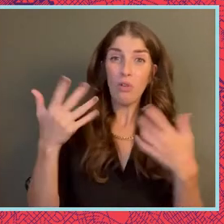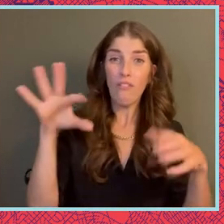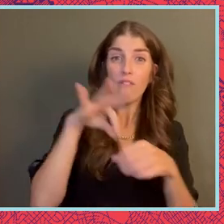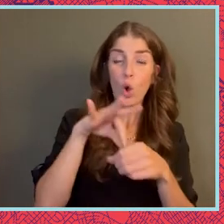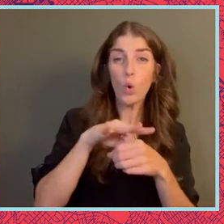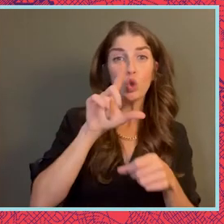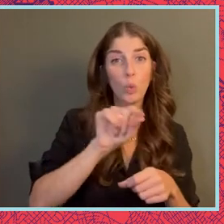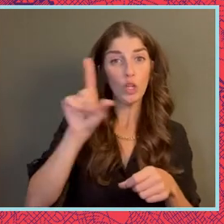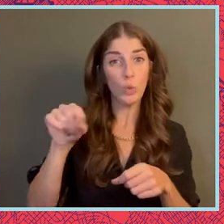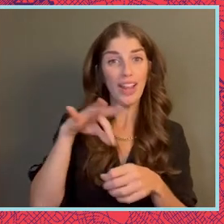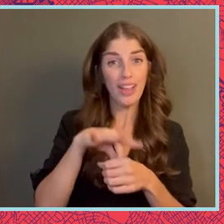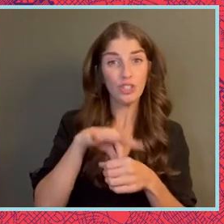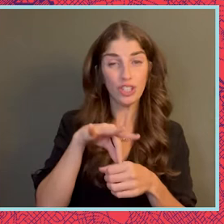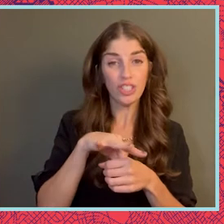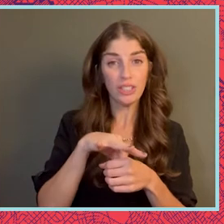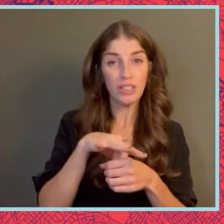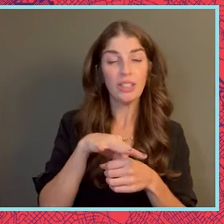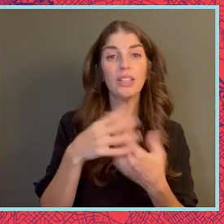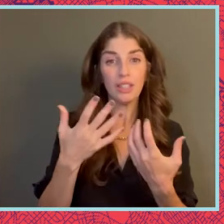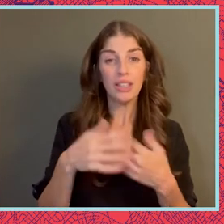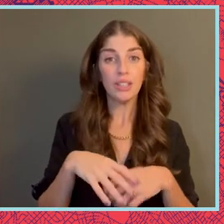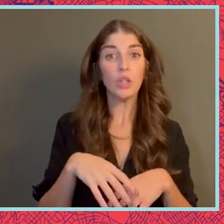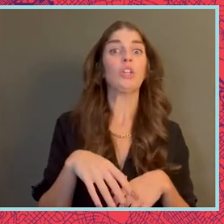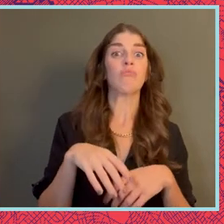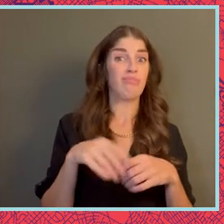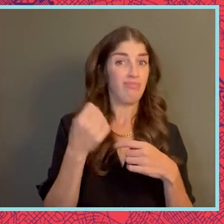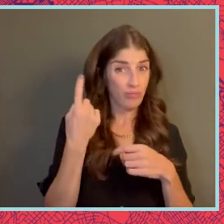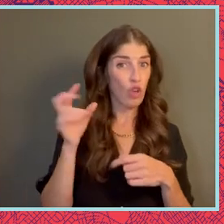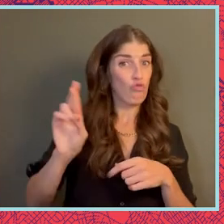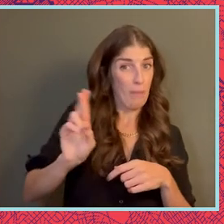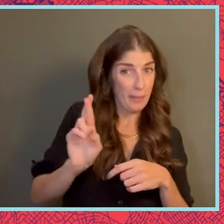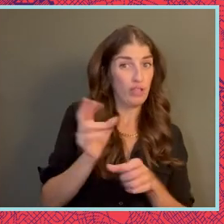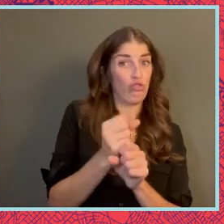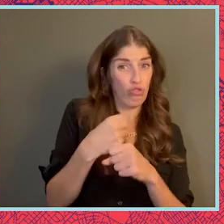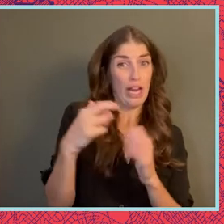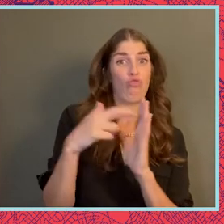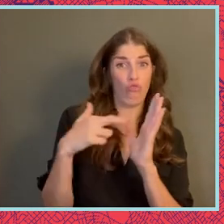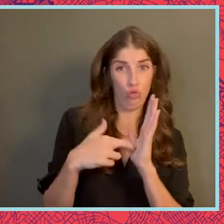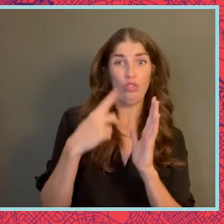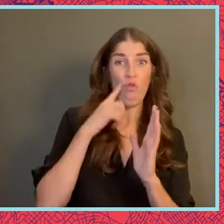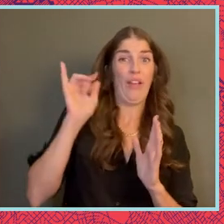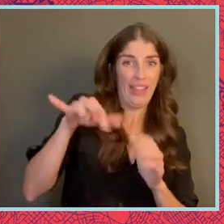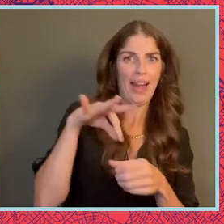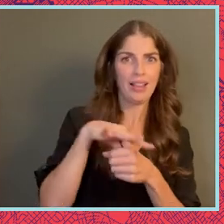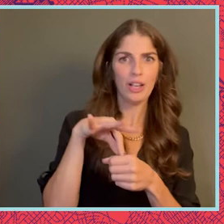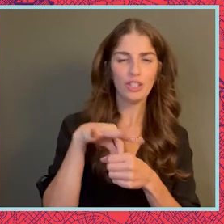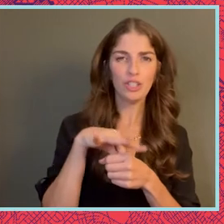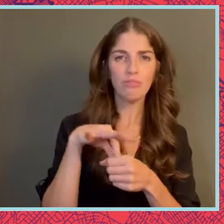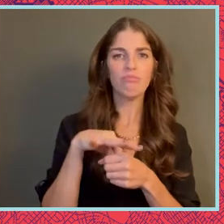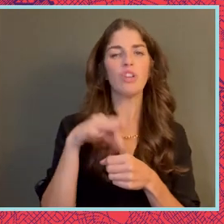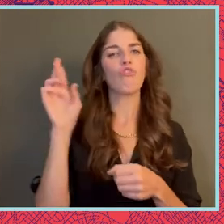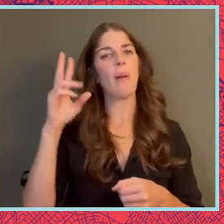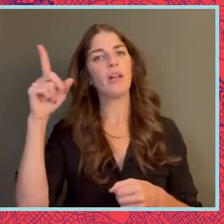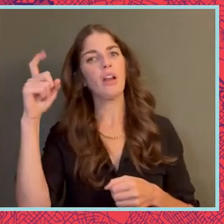our 2020 election, under rules created by the Republican-controlled legislature,